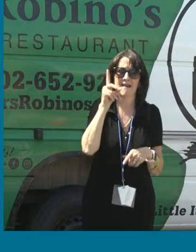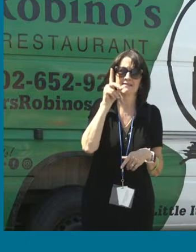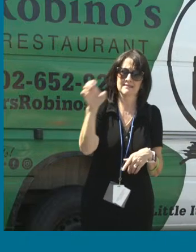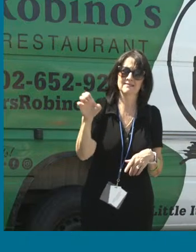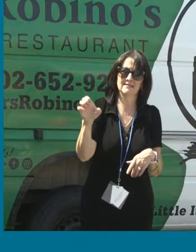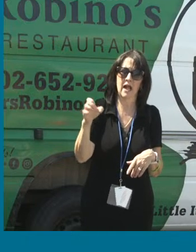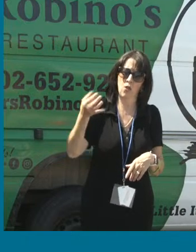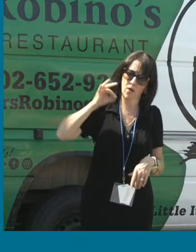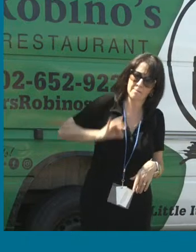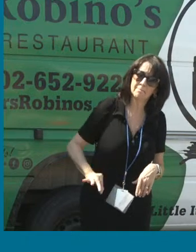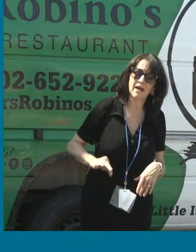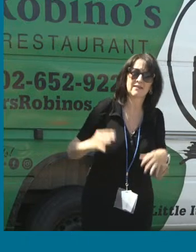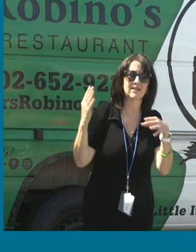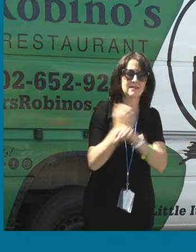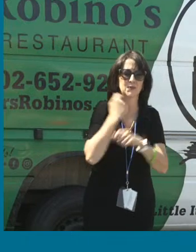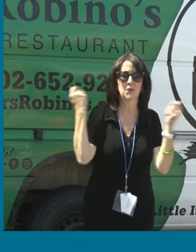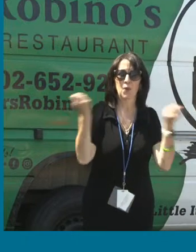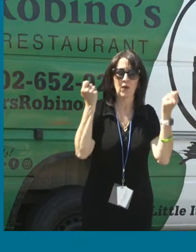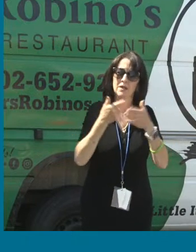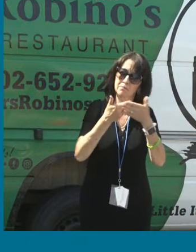vaccinated by July 4th.